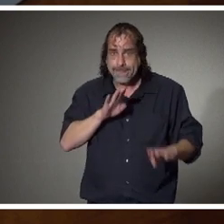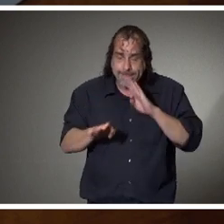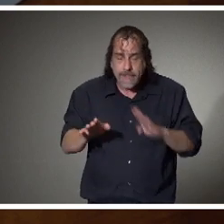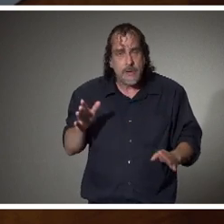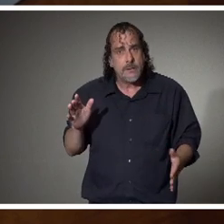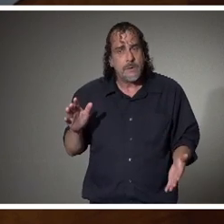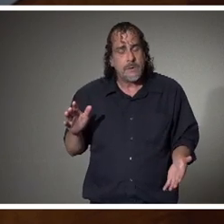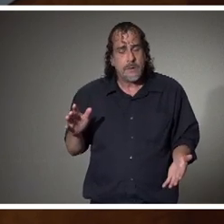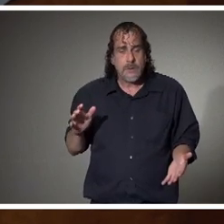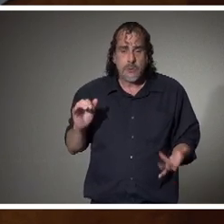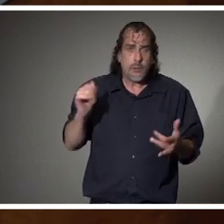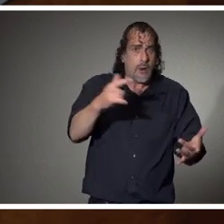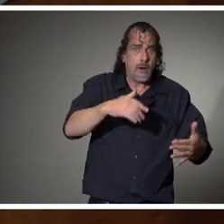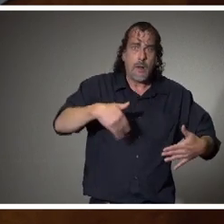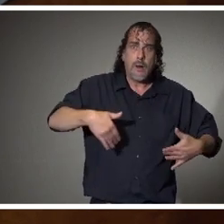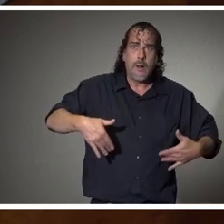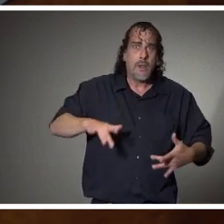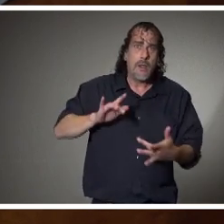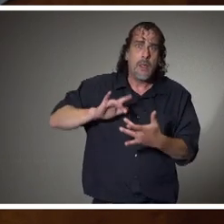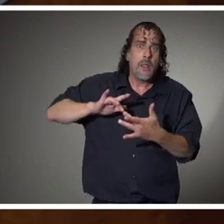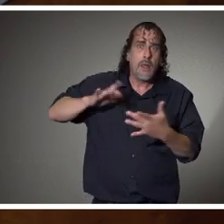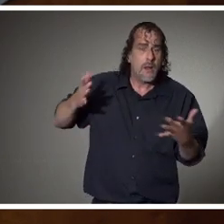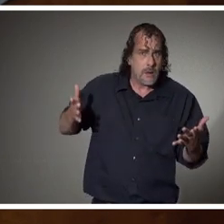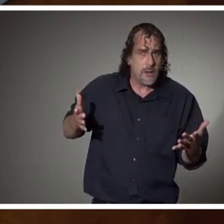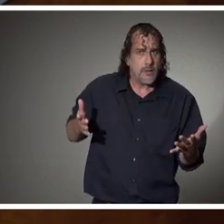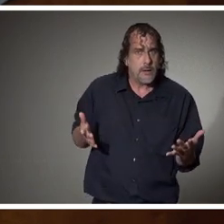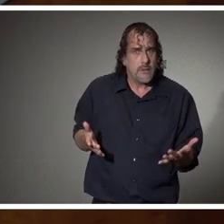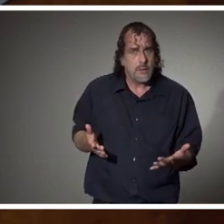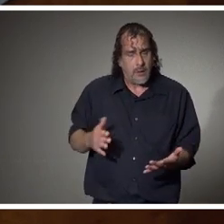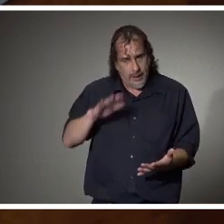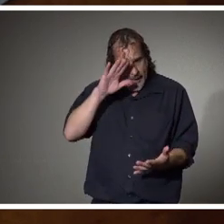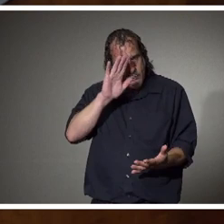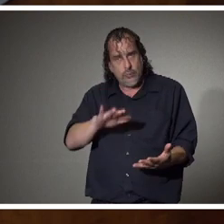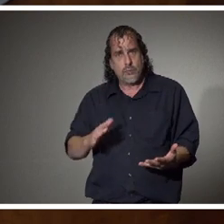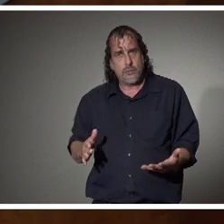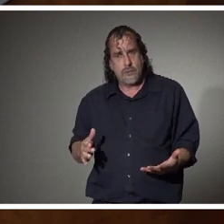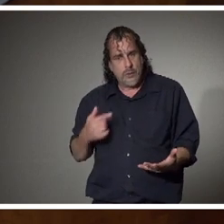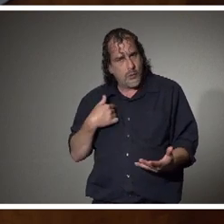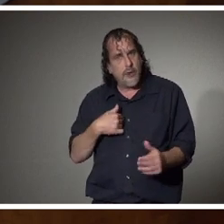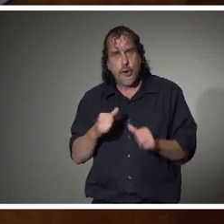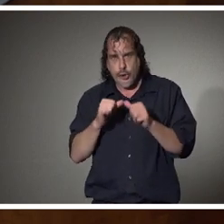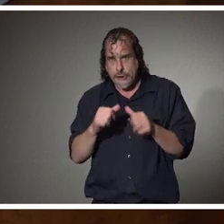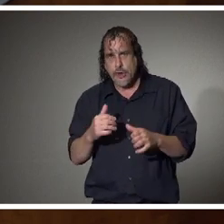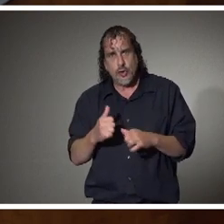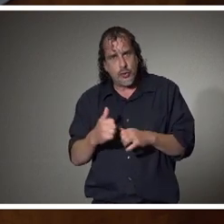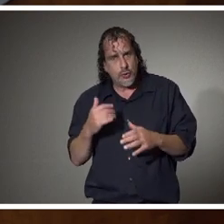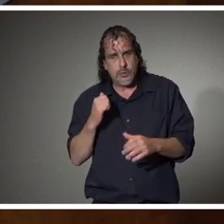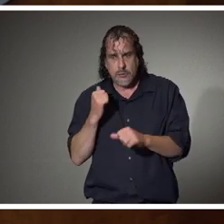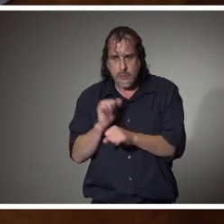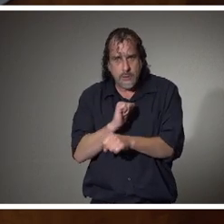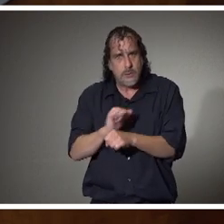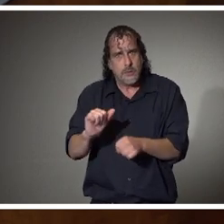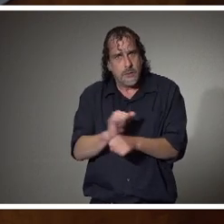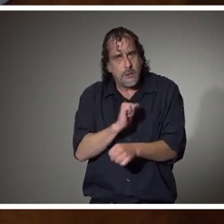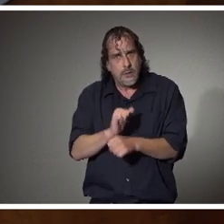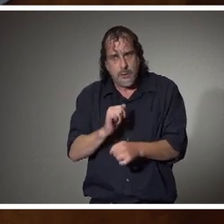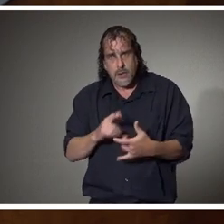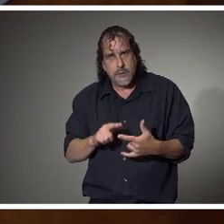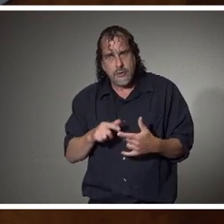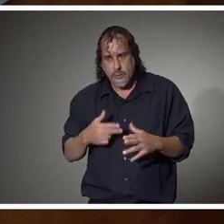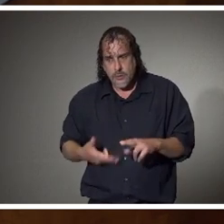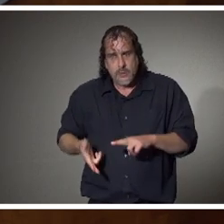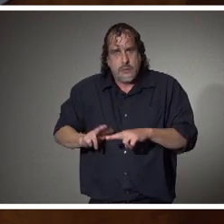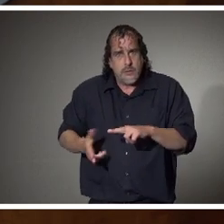everyone that is trying to get approved, we are continuing to work very, very hard to scale